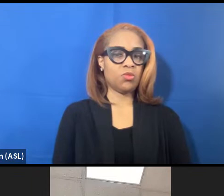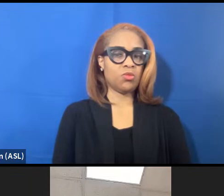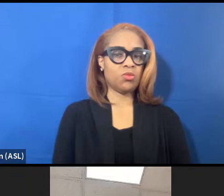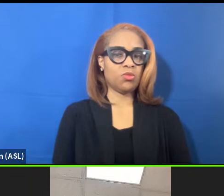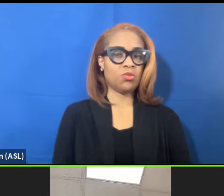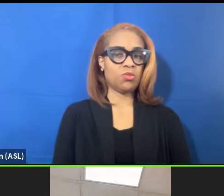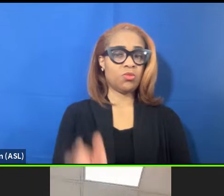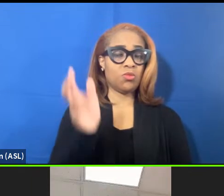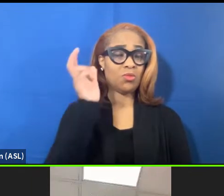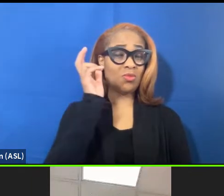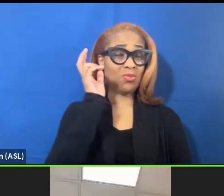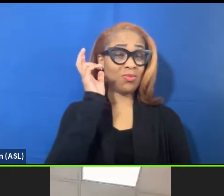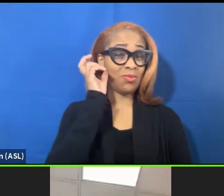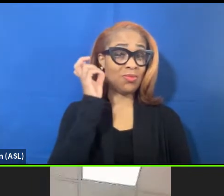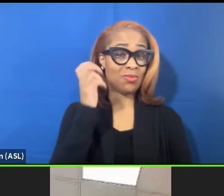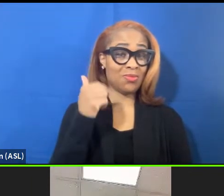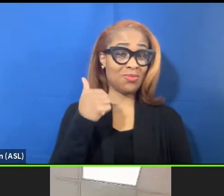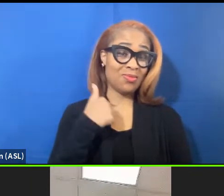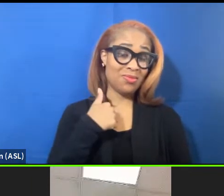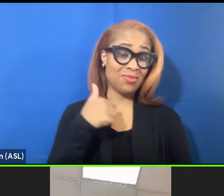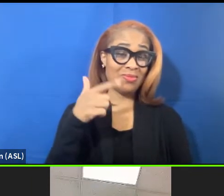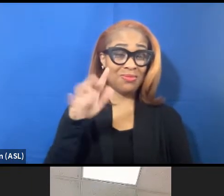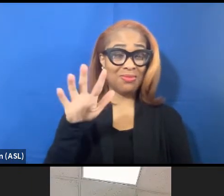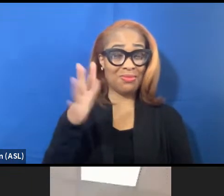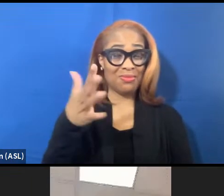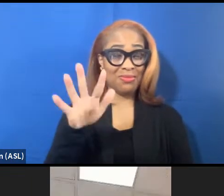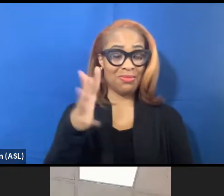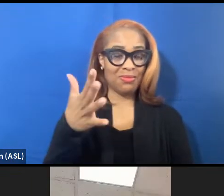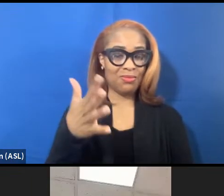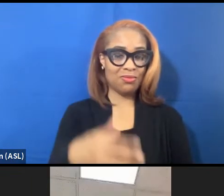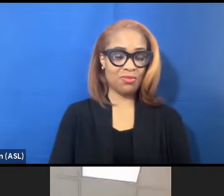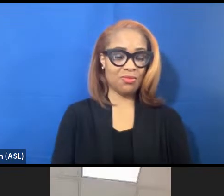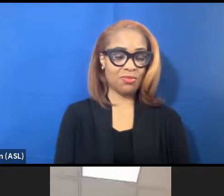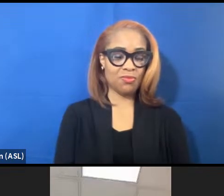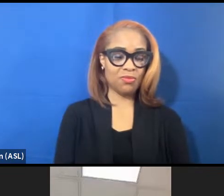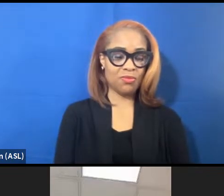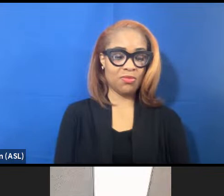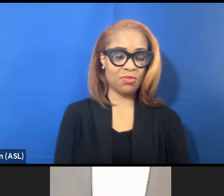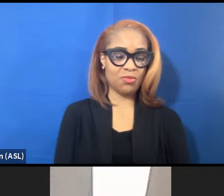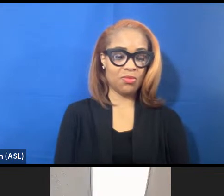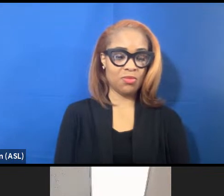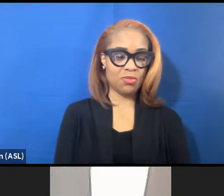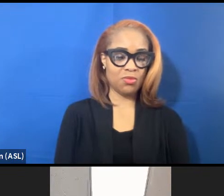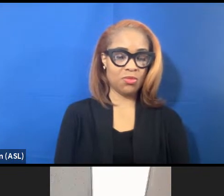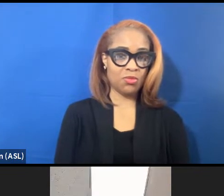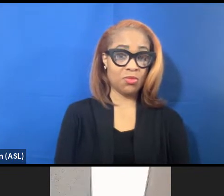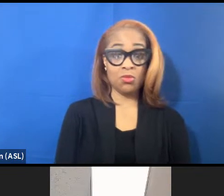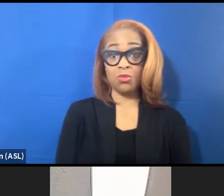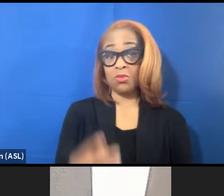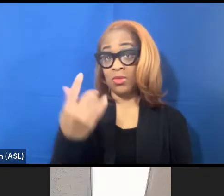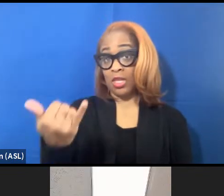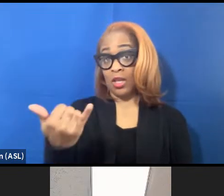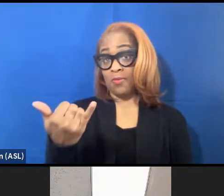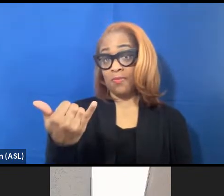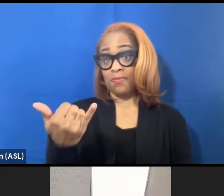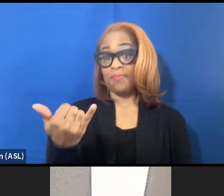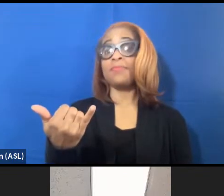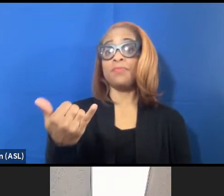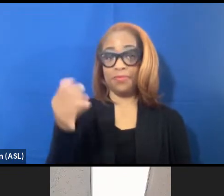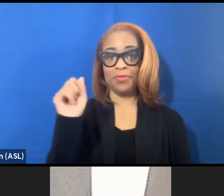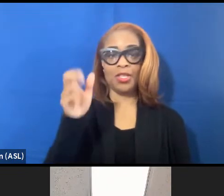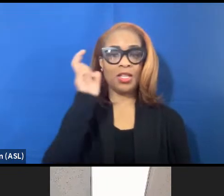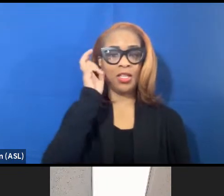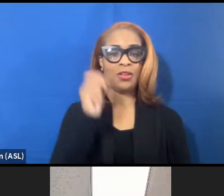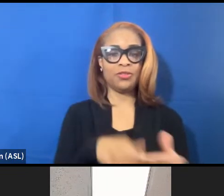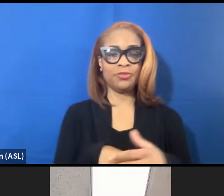can you hear me we can it's a little choppy but how about now we can hear you it's